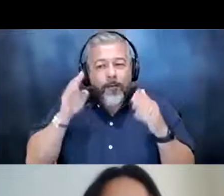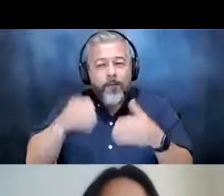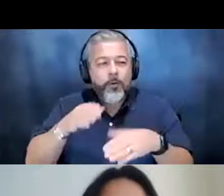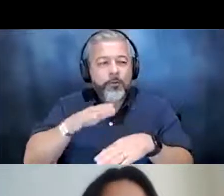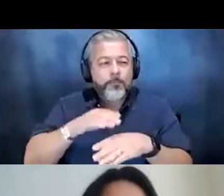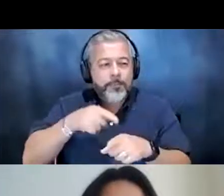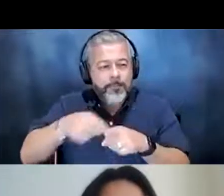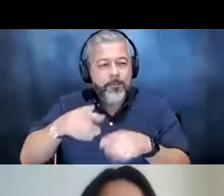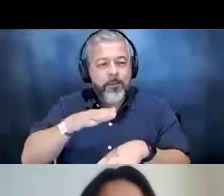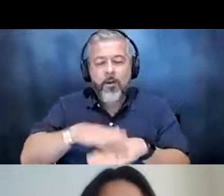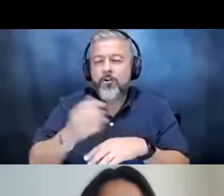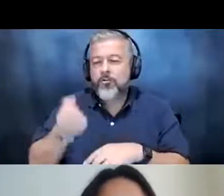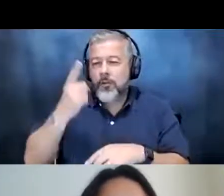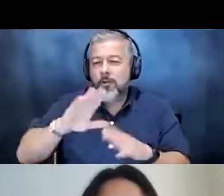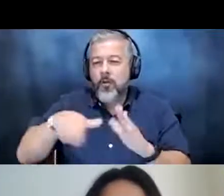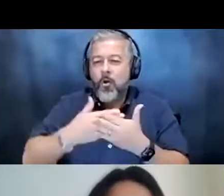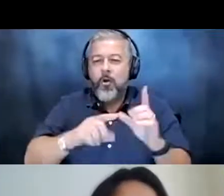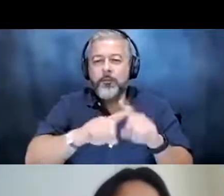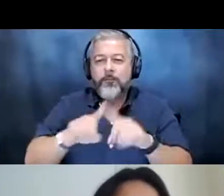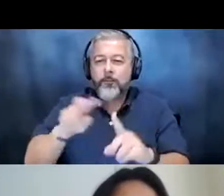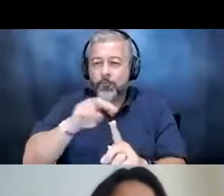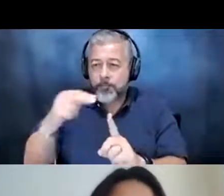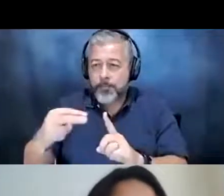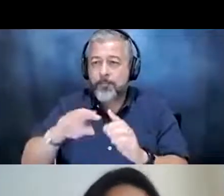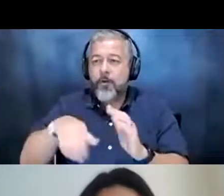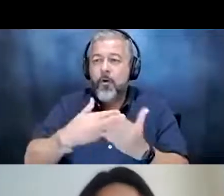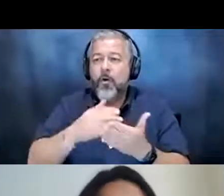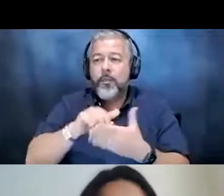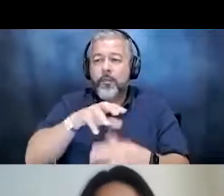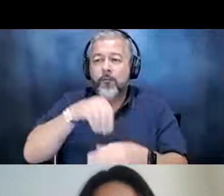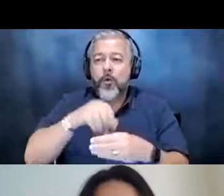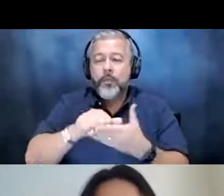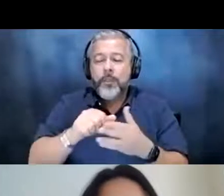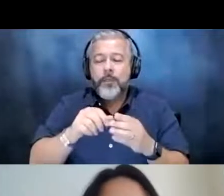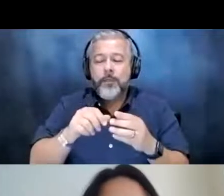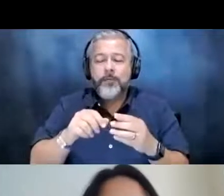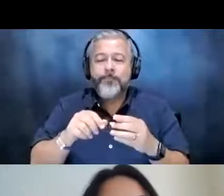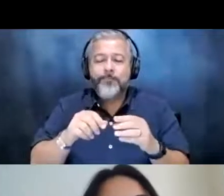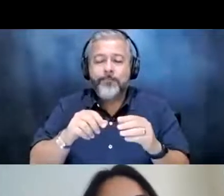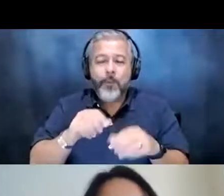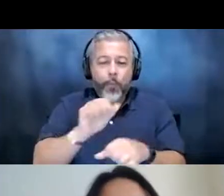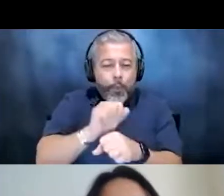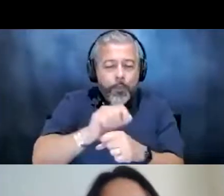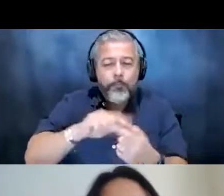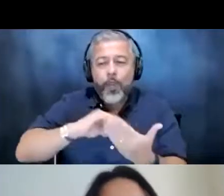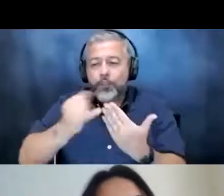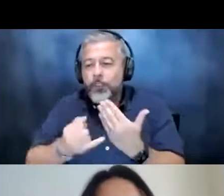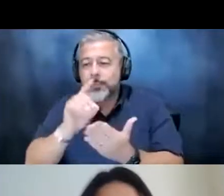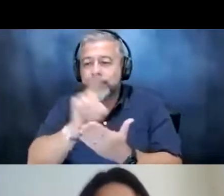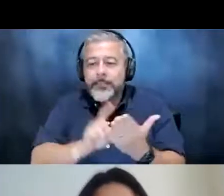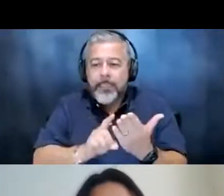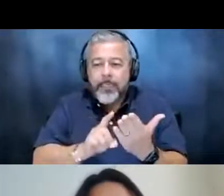all of the perspectives of all that are involved within a movement, a project, and designing